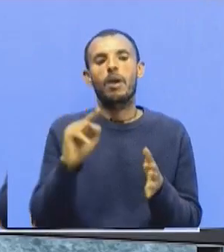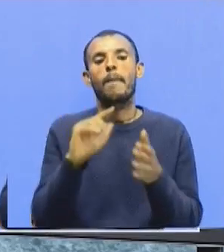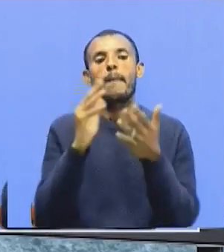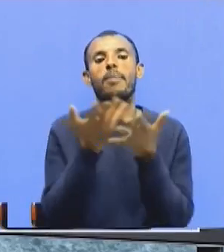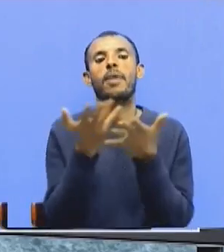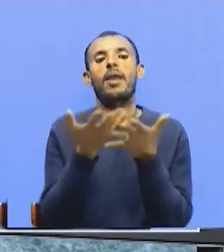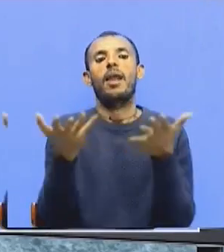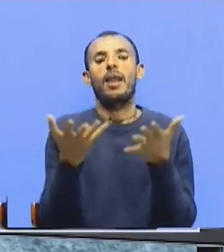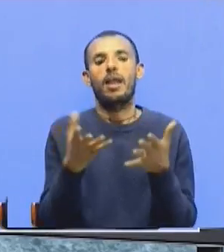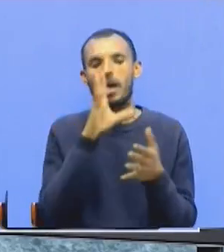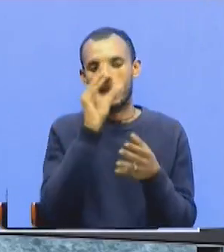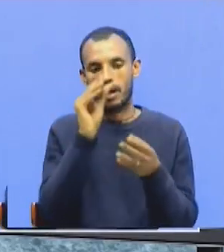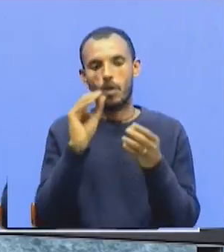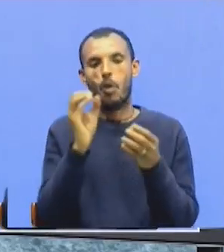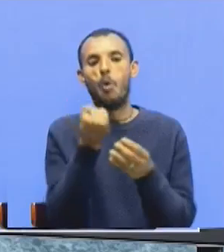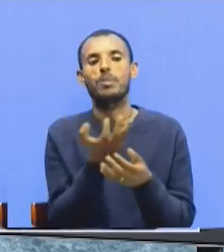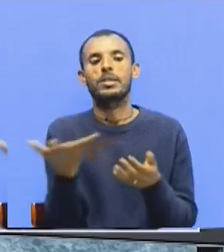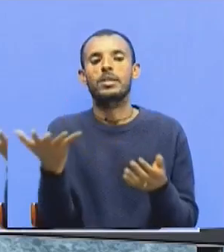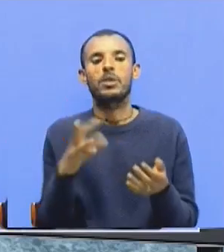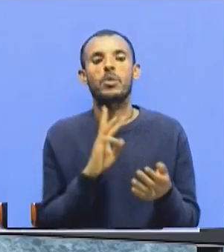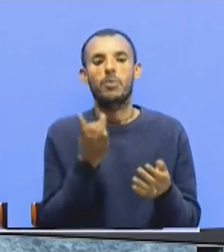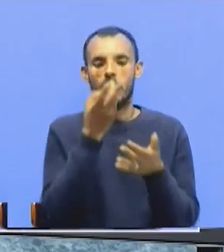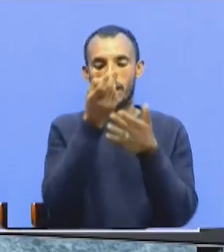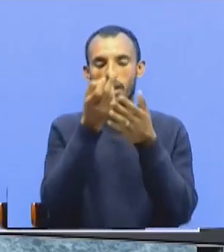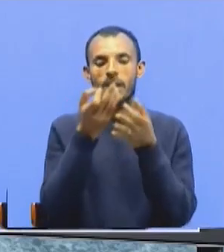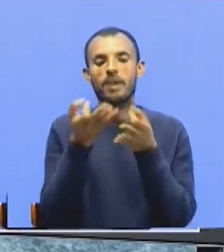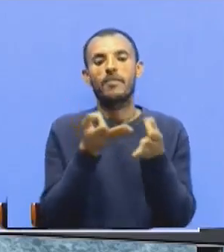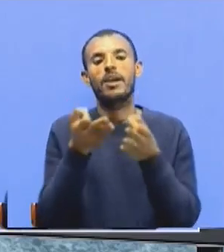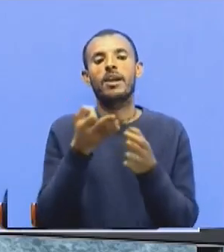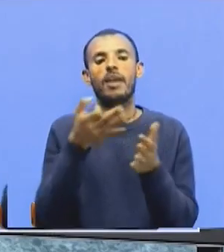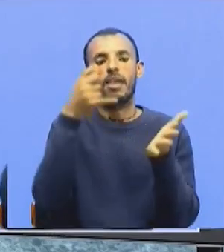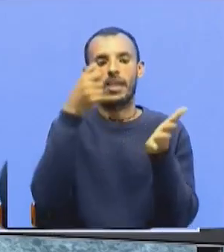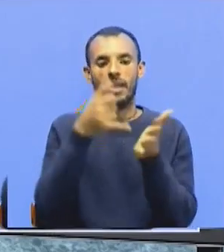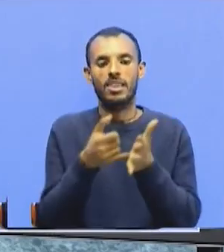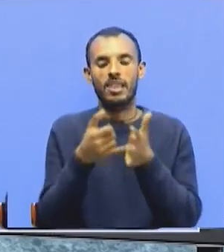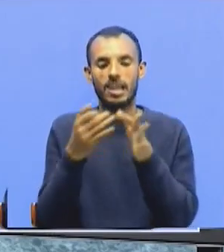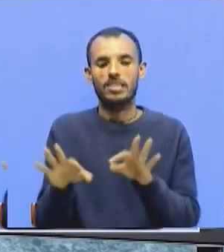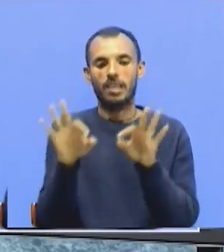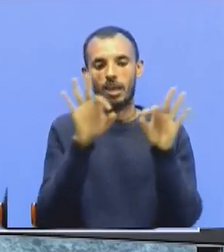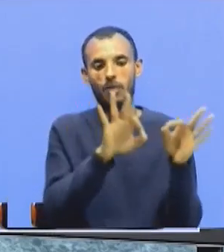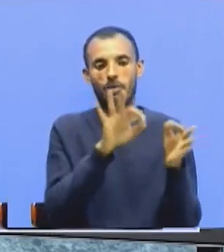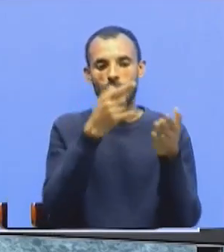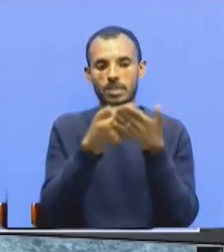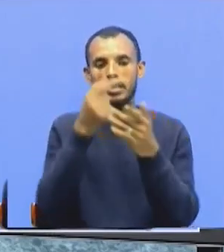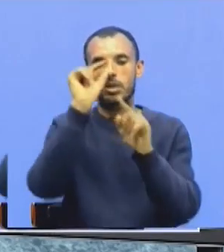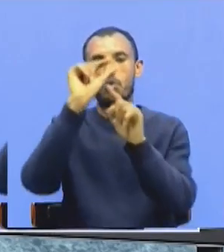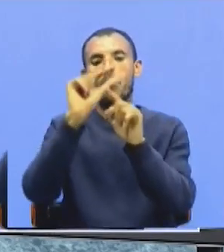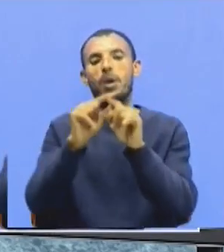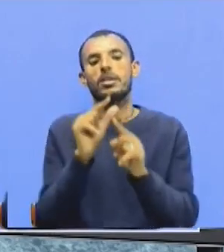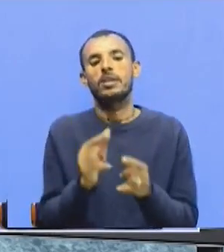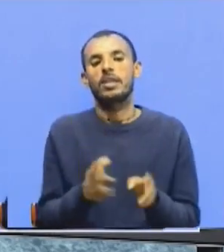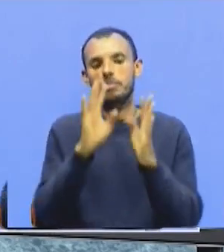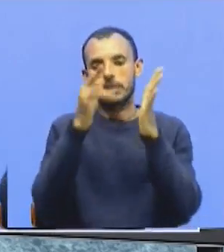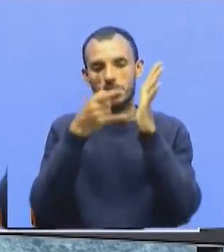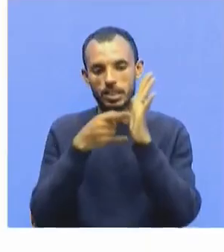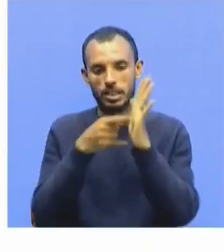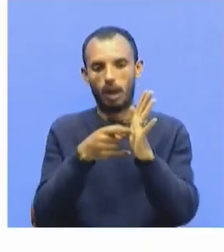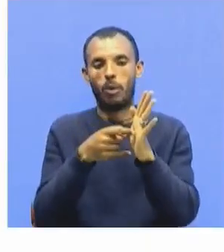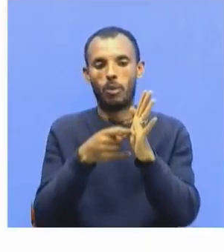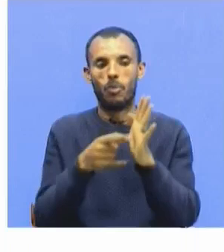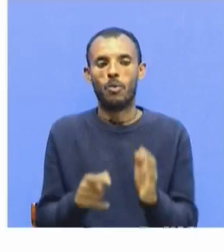materials and also objects too, we can refer it instead of this words. Let me show you, for example, here,